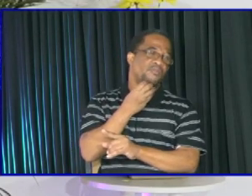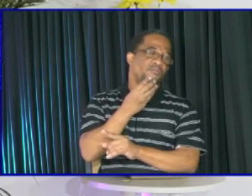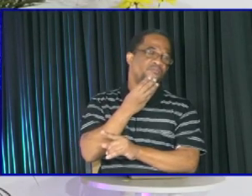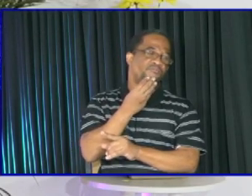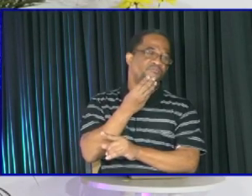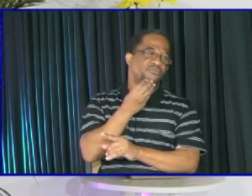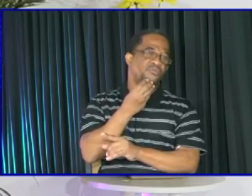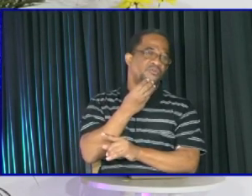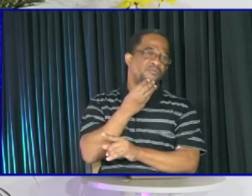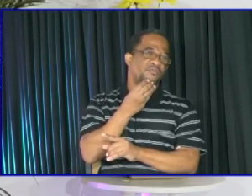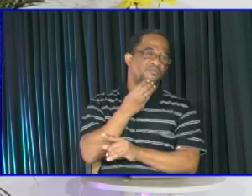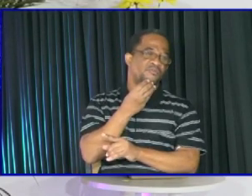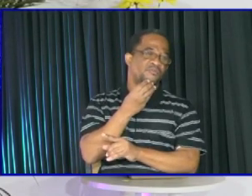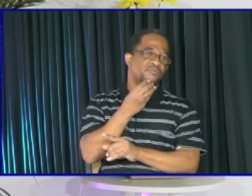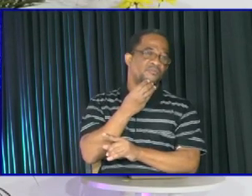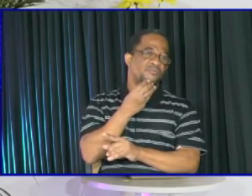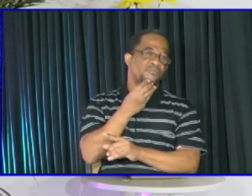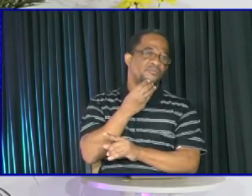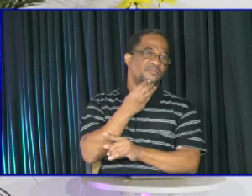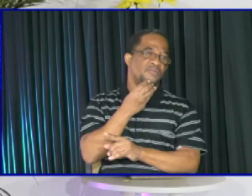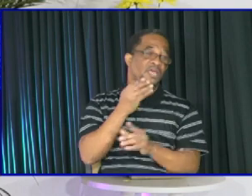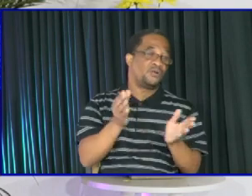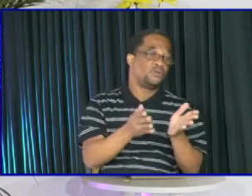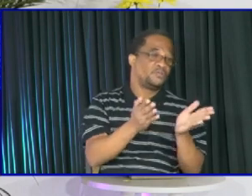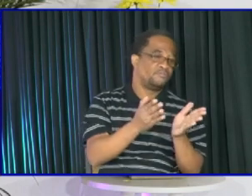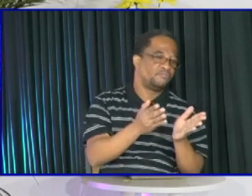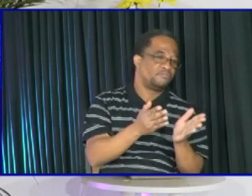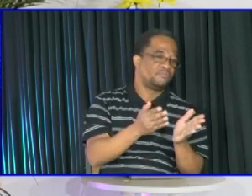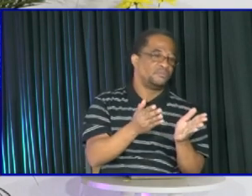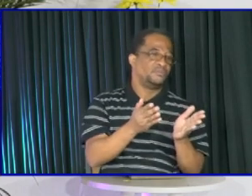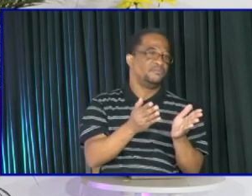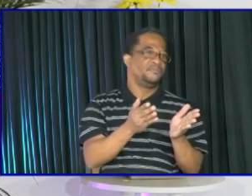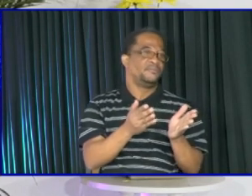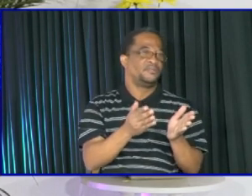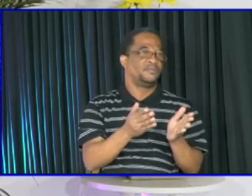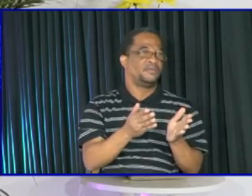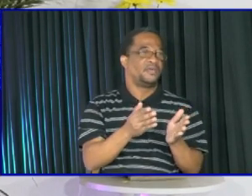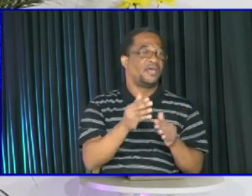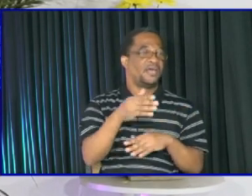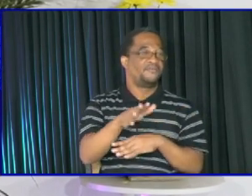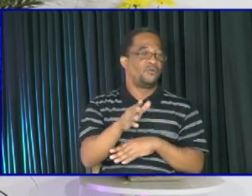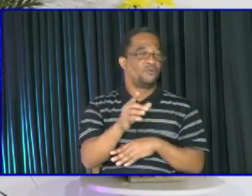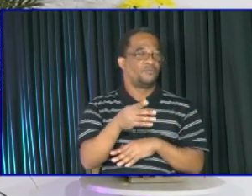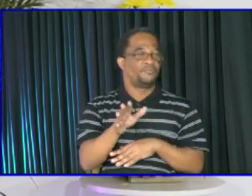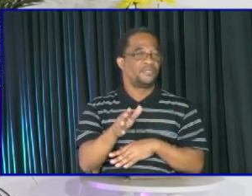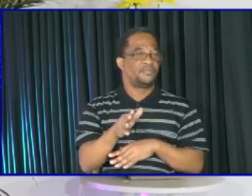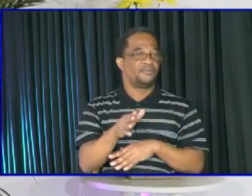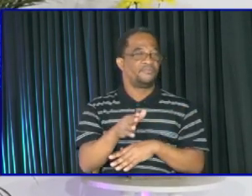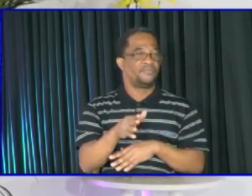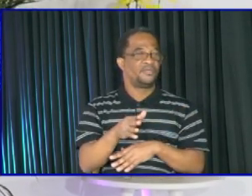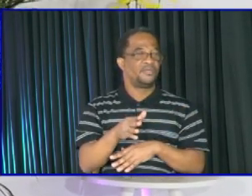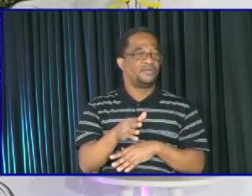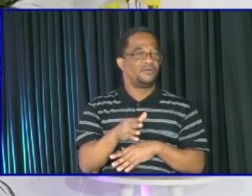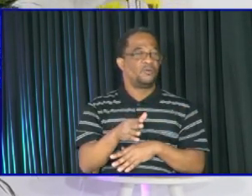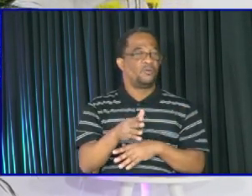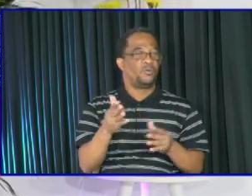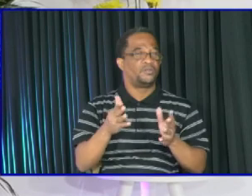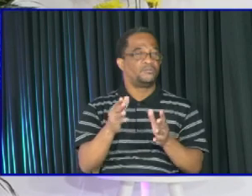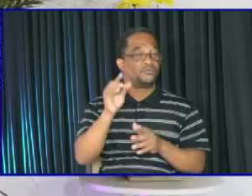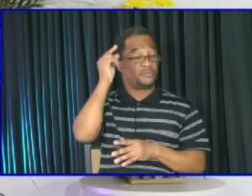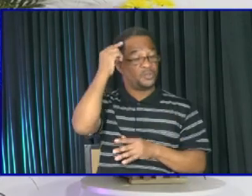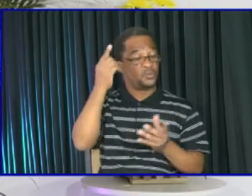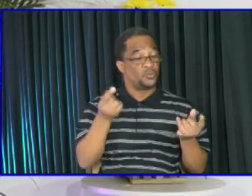adjudicated over that matter which led to the crucifixion of Jesus. And afterwards, he decided to wash his hands. He